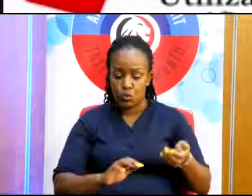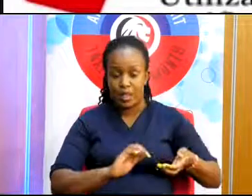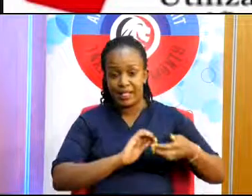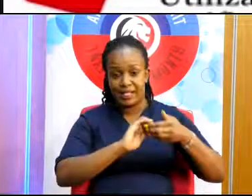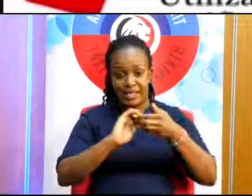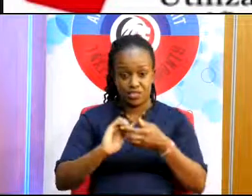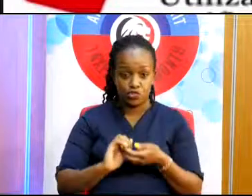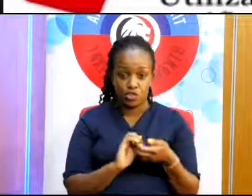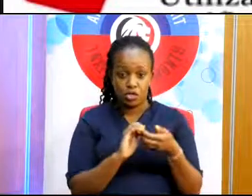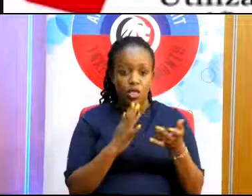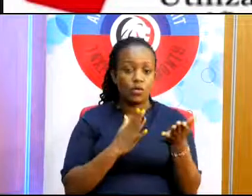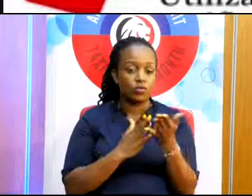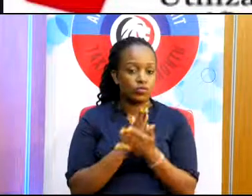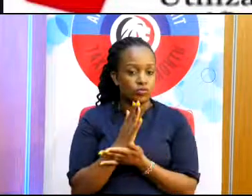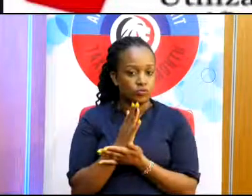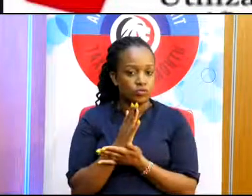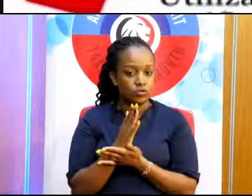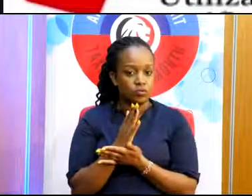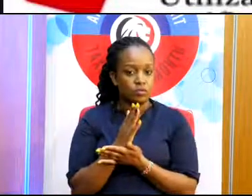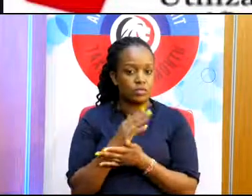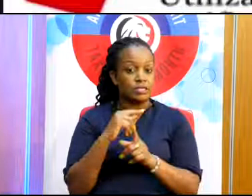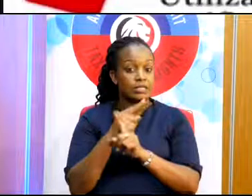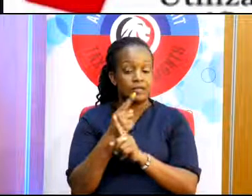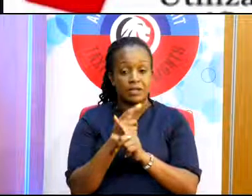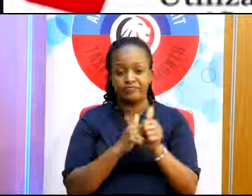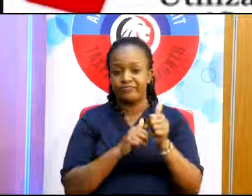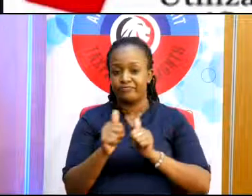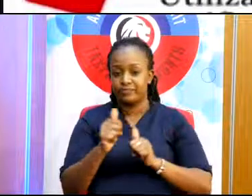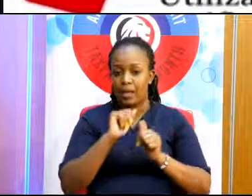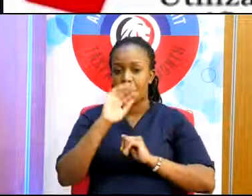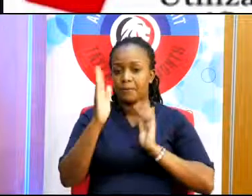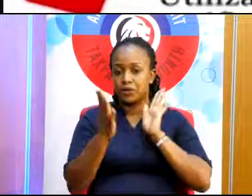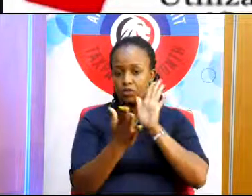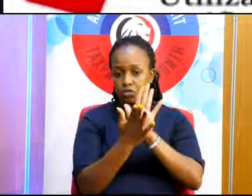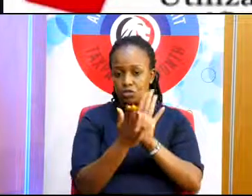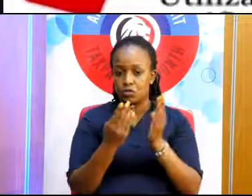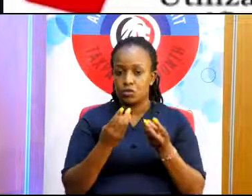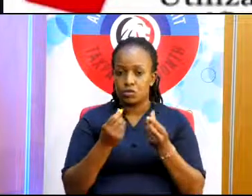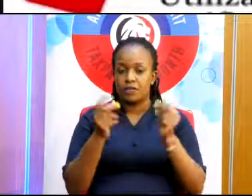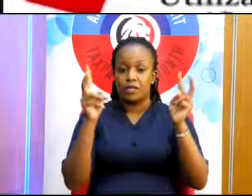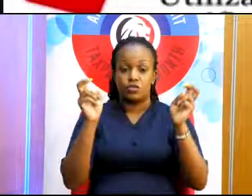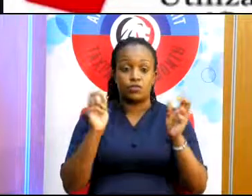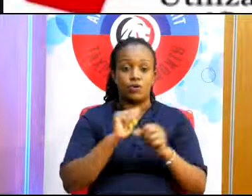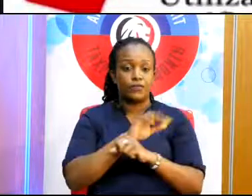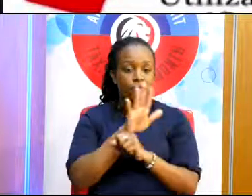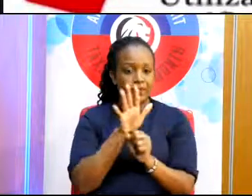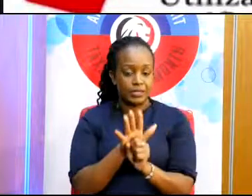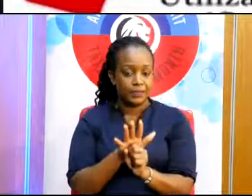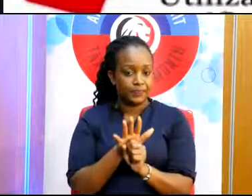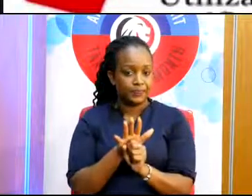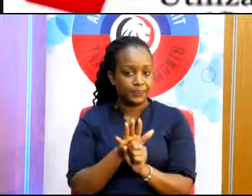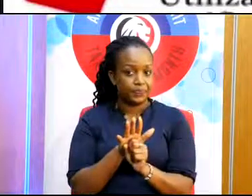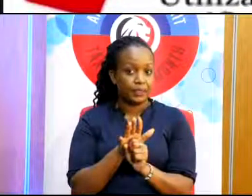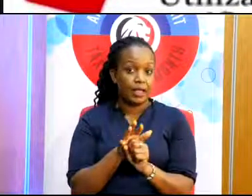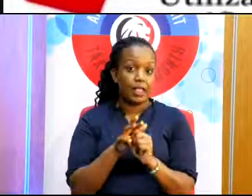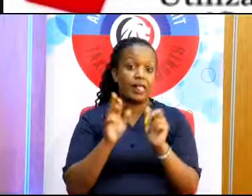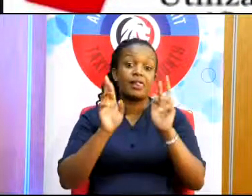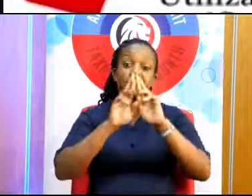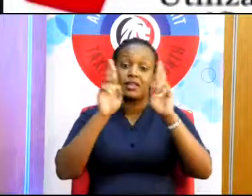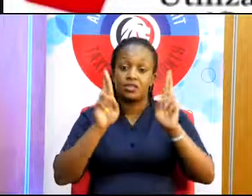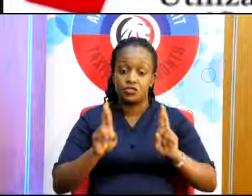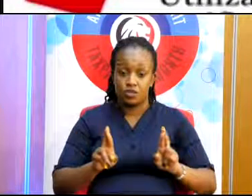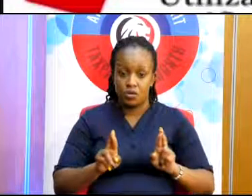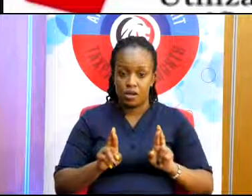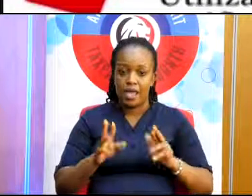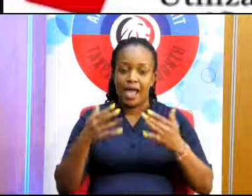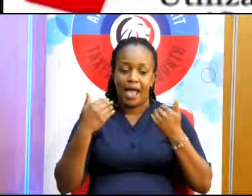engaging through interministerial approach to address COVID-19 challenges. the region continued holding those kind of